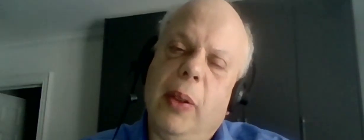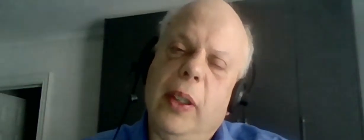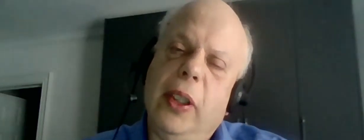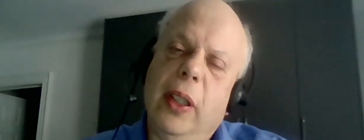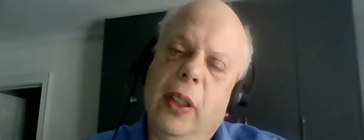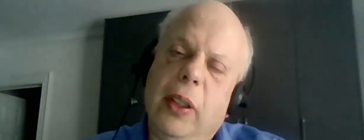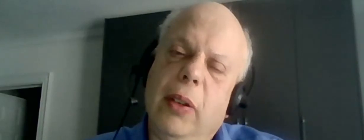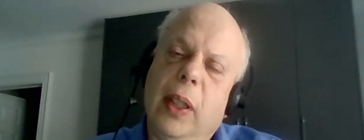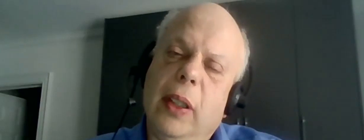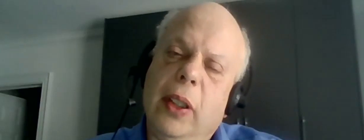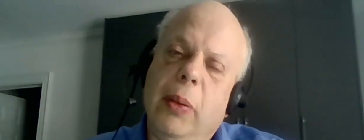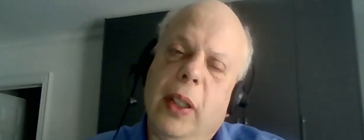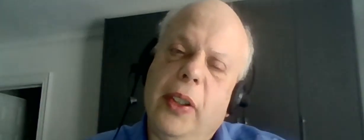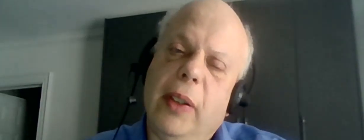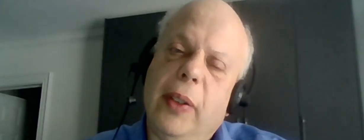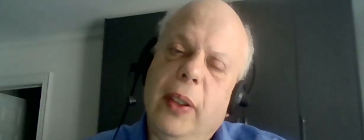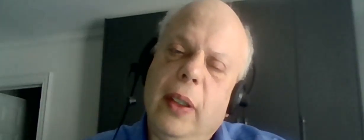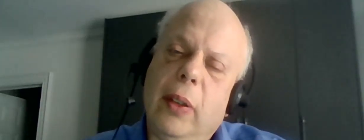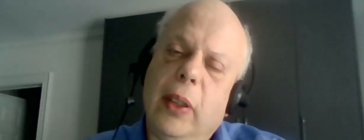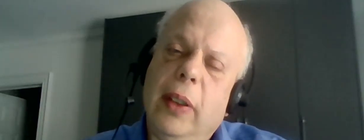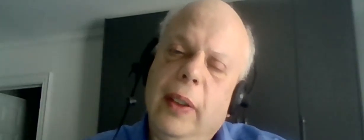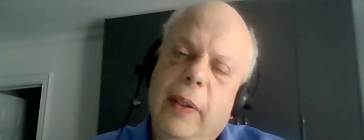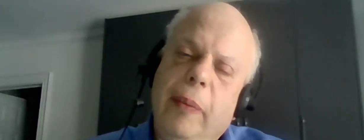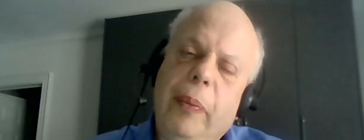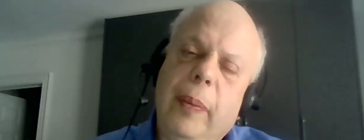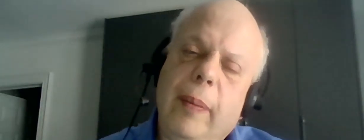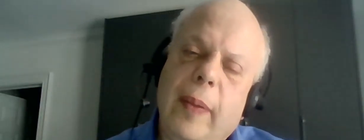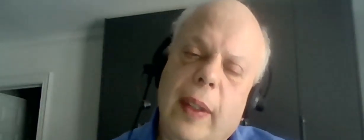Autism Coalition to do it ourselves. Laura?